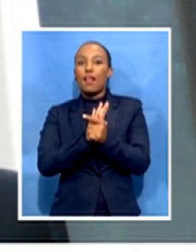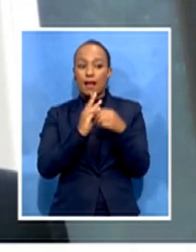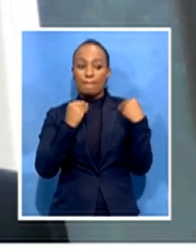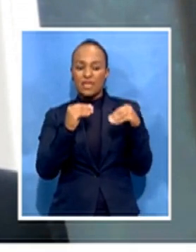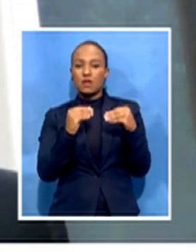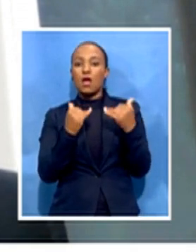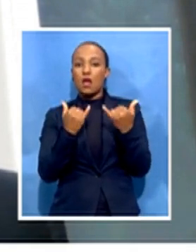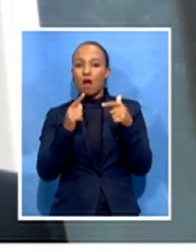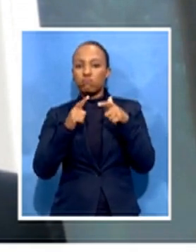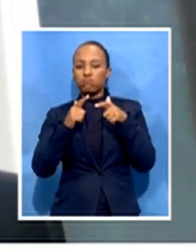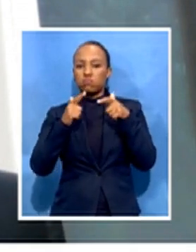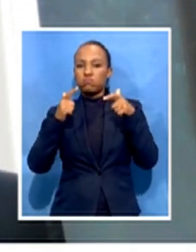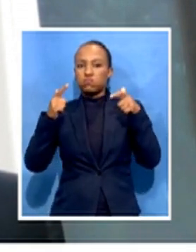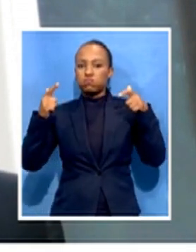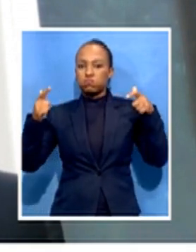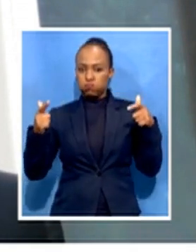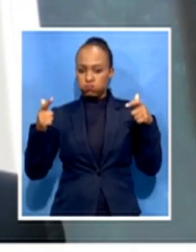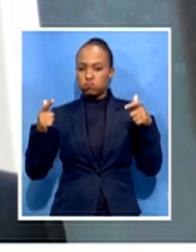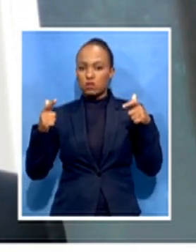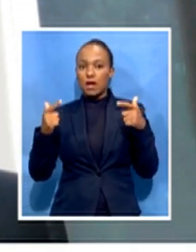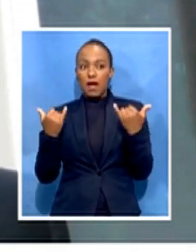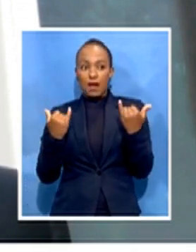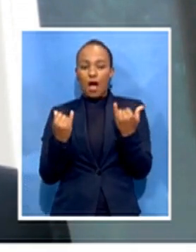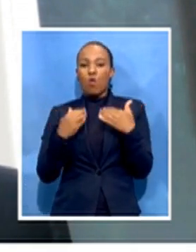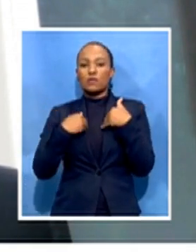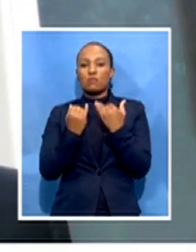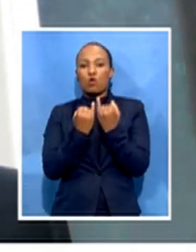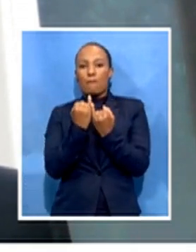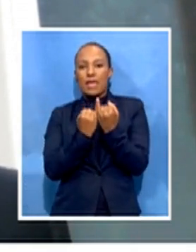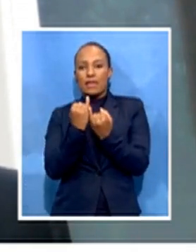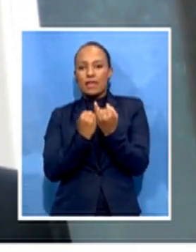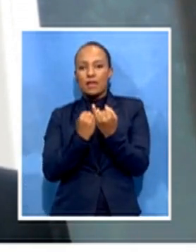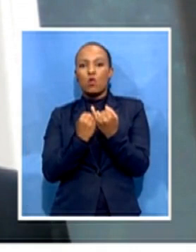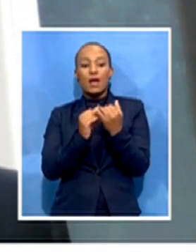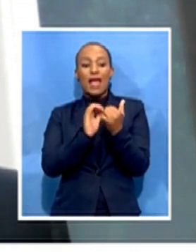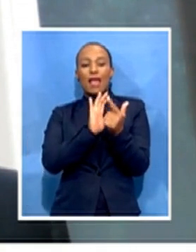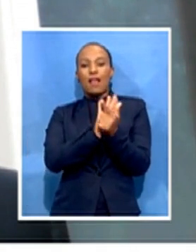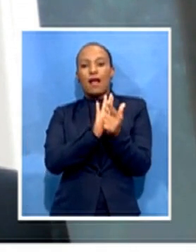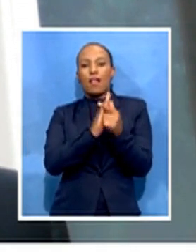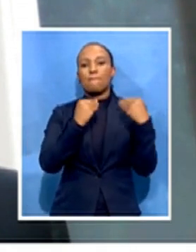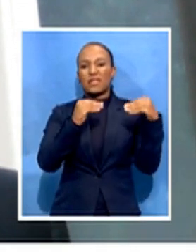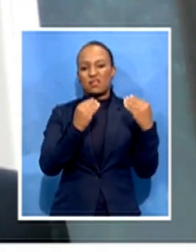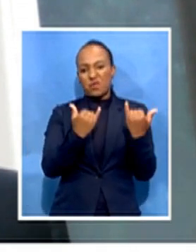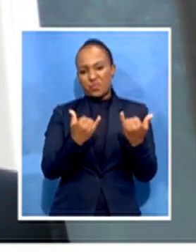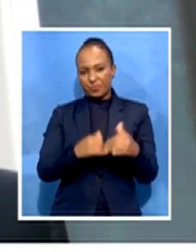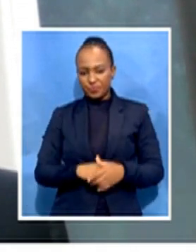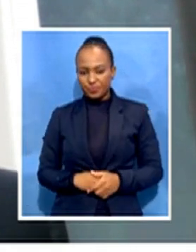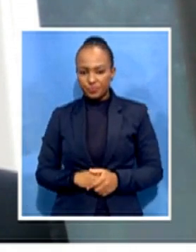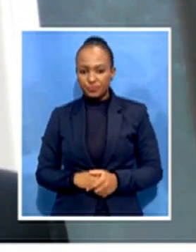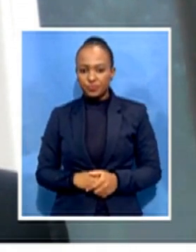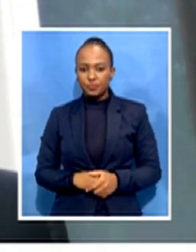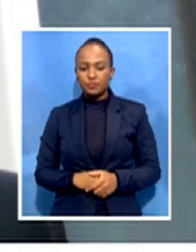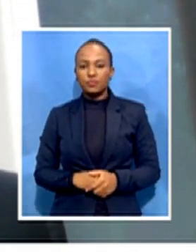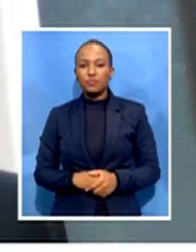starting to compete with your illicit economy. This is leading to